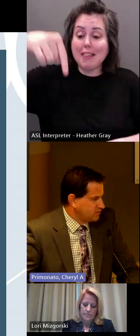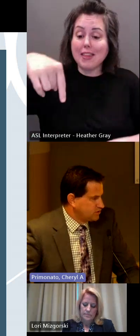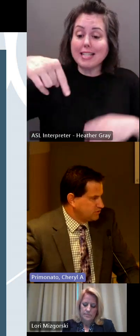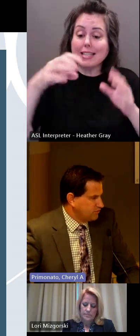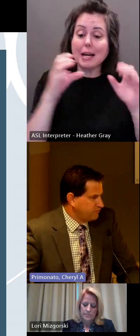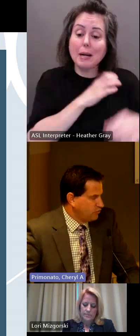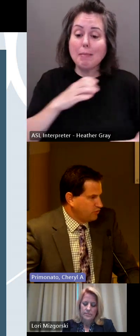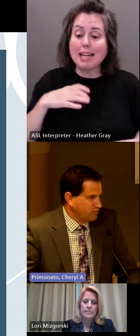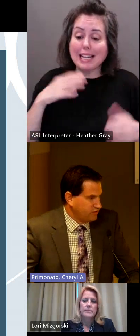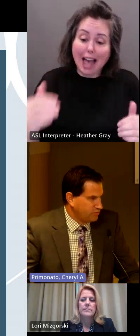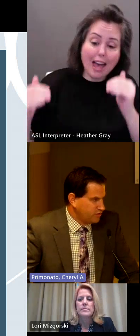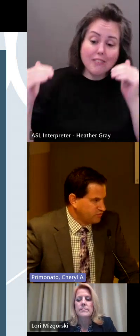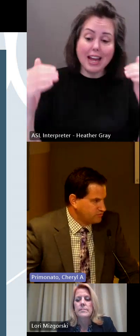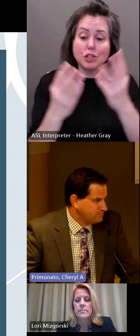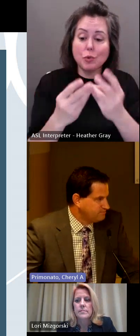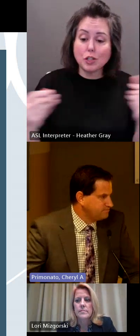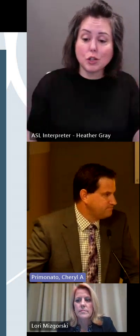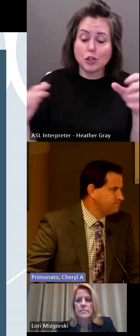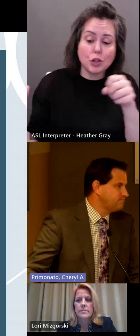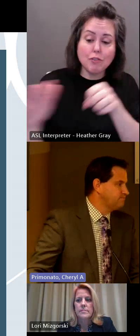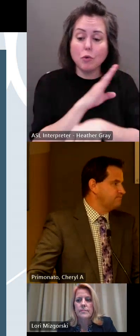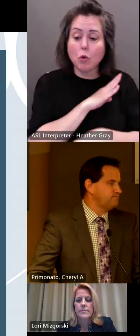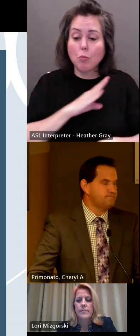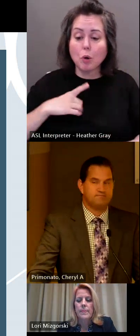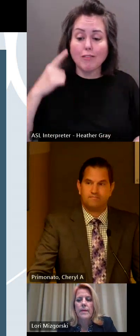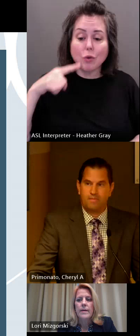advance this resolution to the full board for approval.